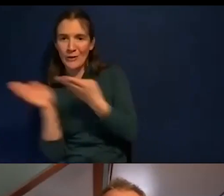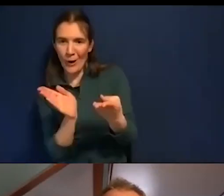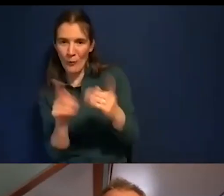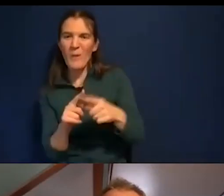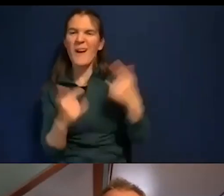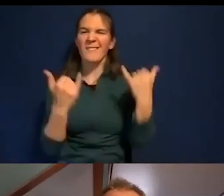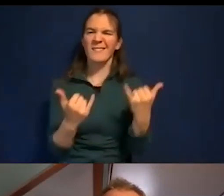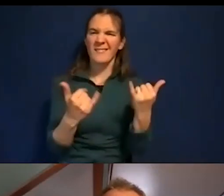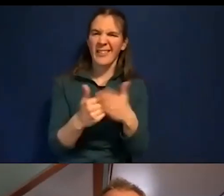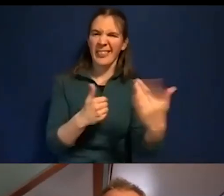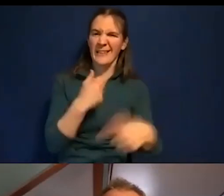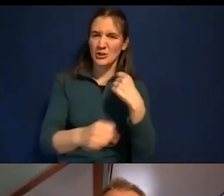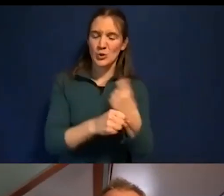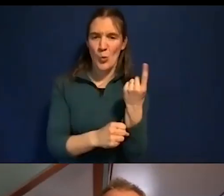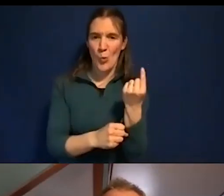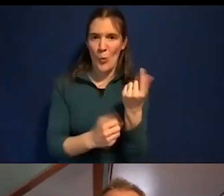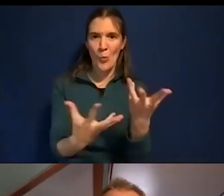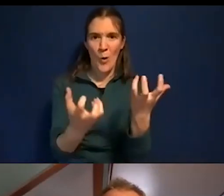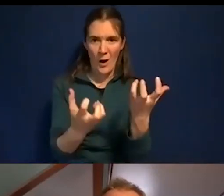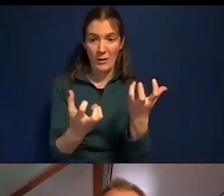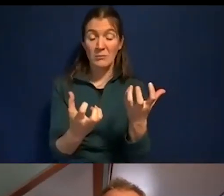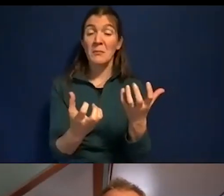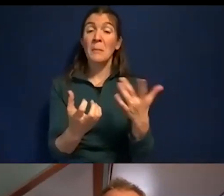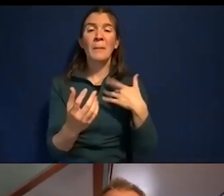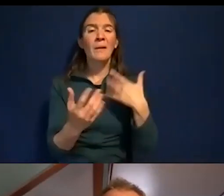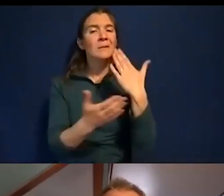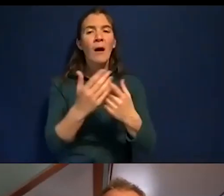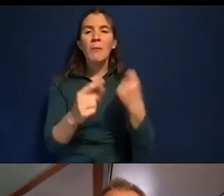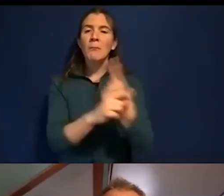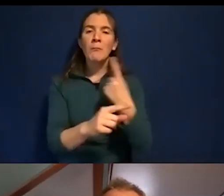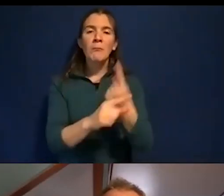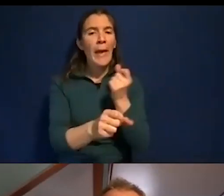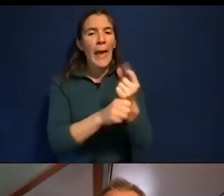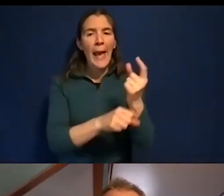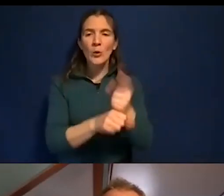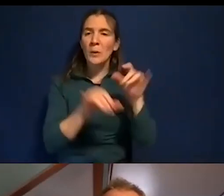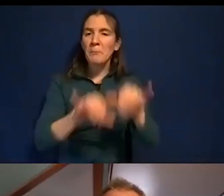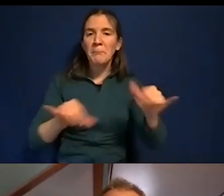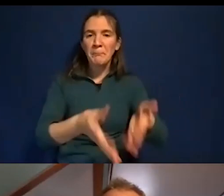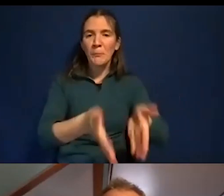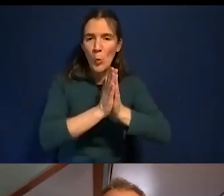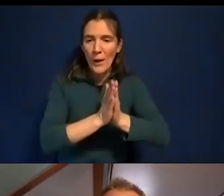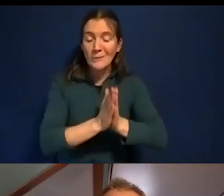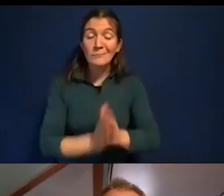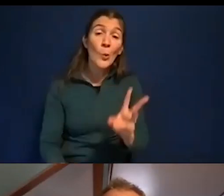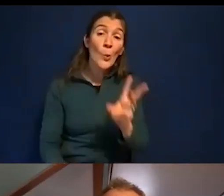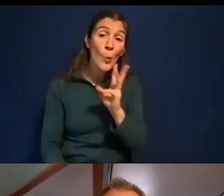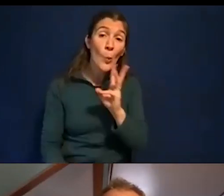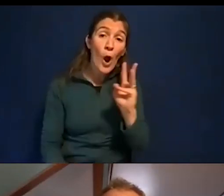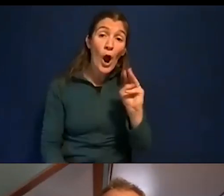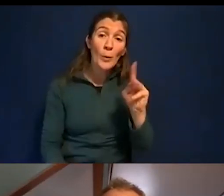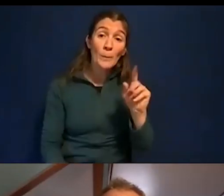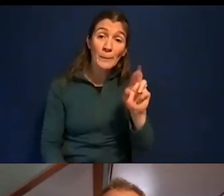Many of these are annual requests. Things like the water meters,